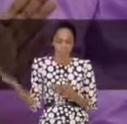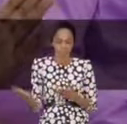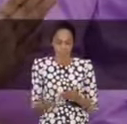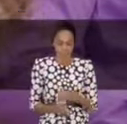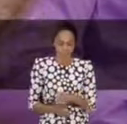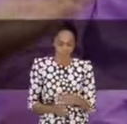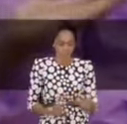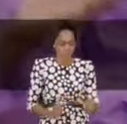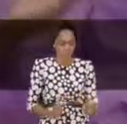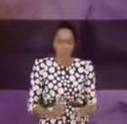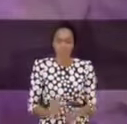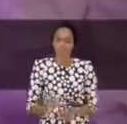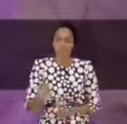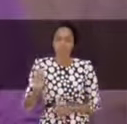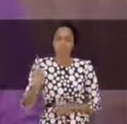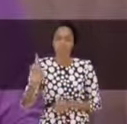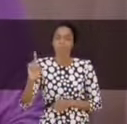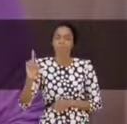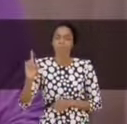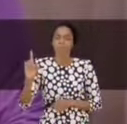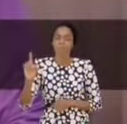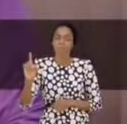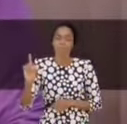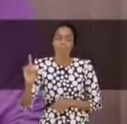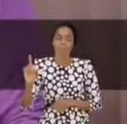bring them all.